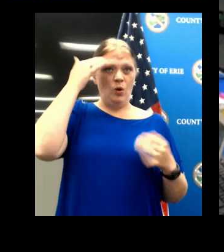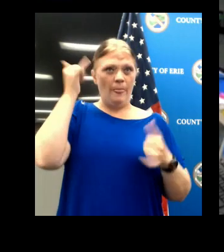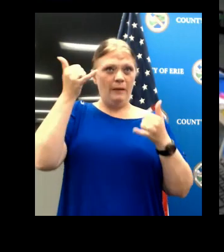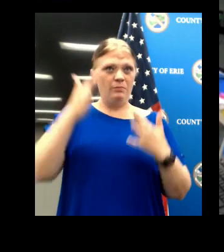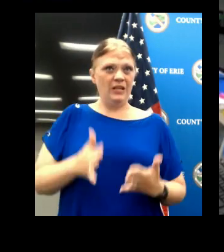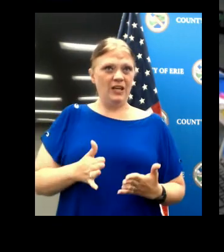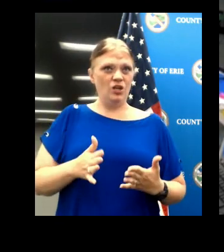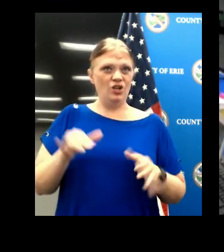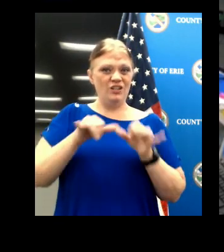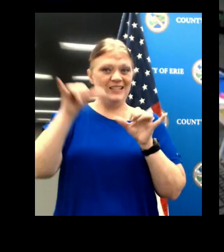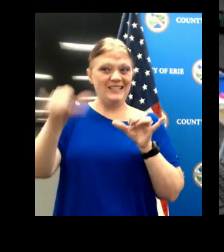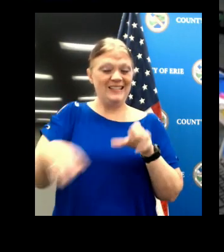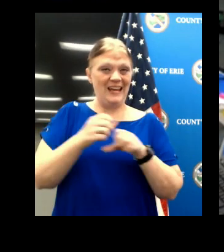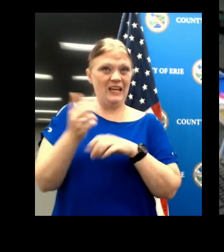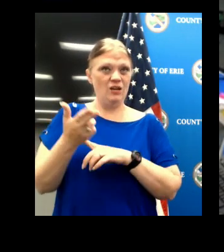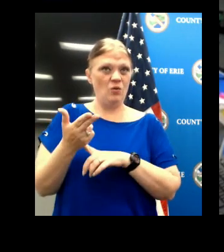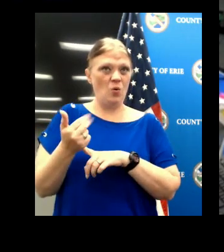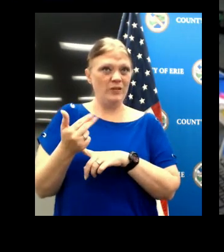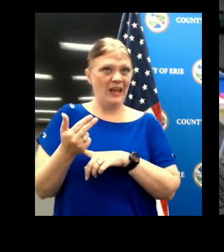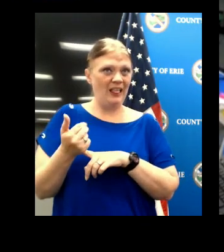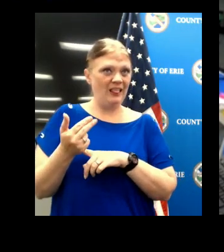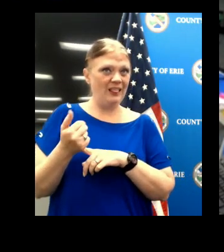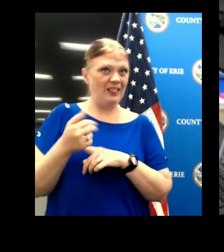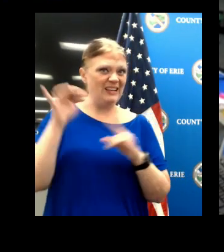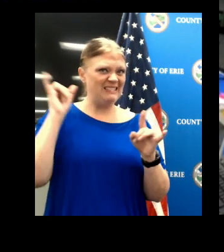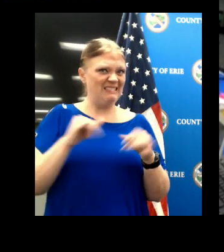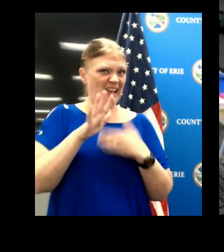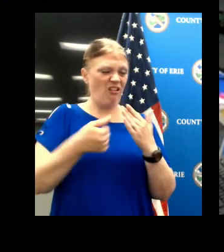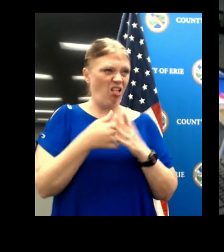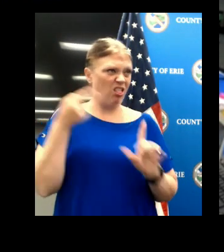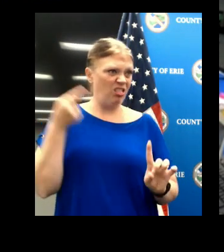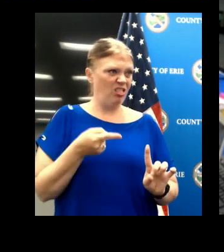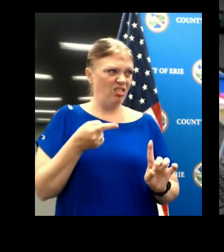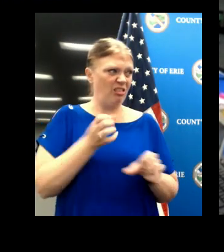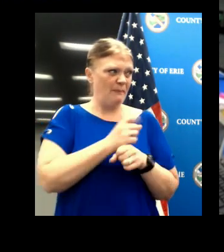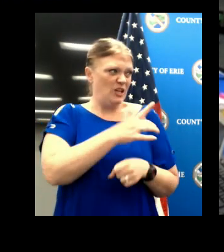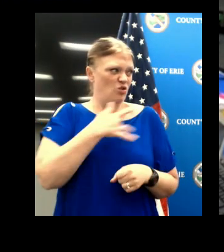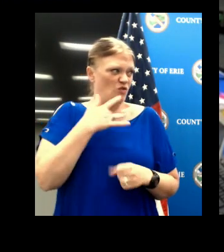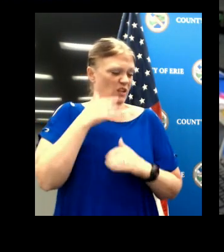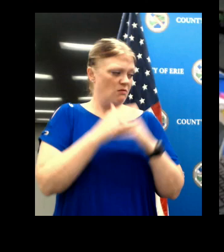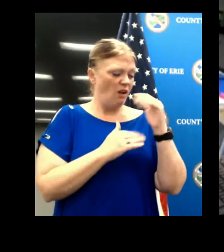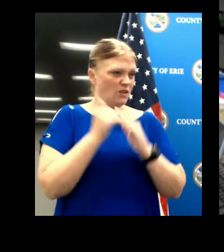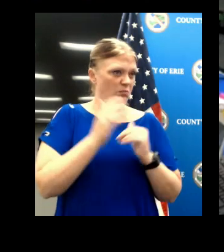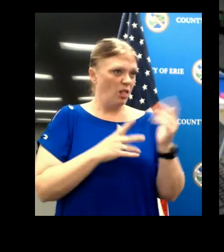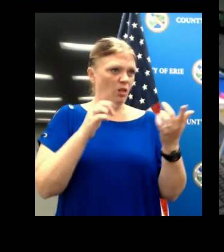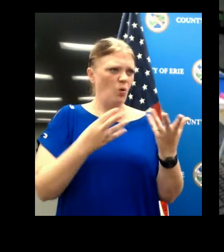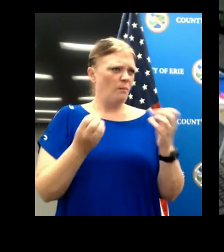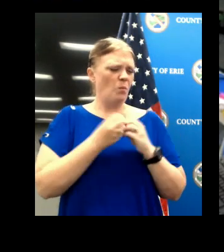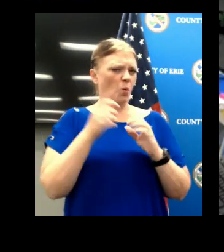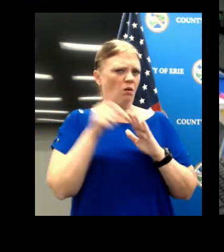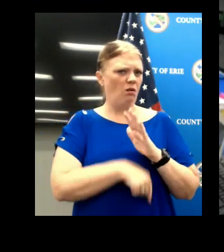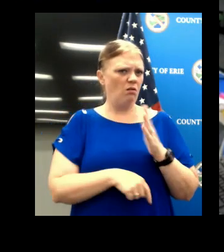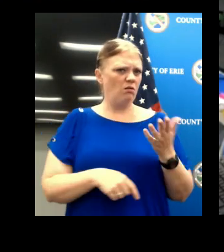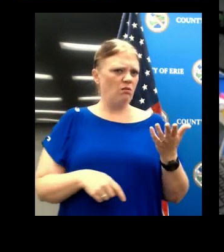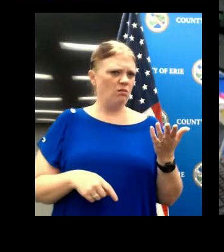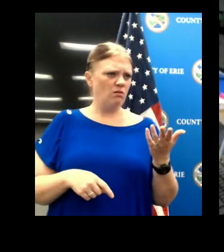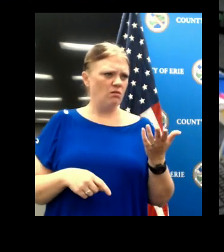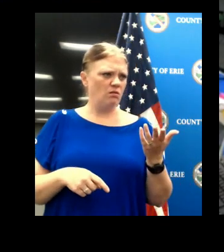are going to be staying in their hotel? Is that all it is that makes you feel comfortable, or is there more to it than that? Well,